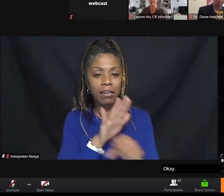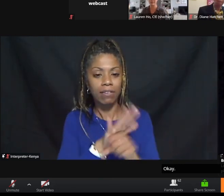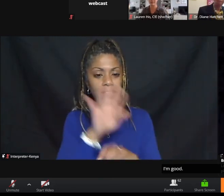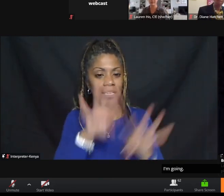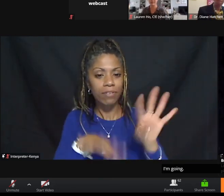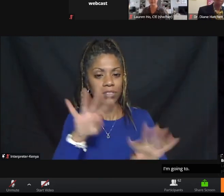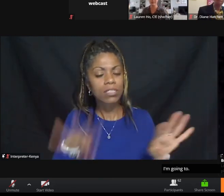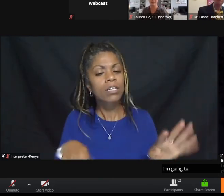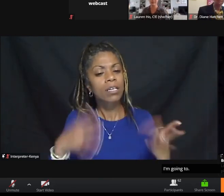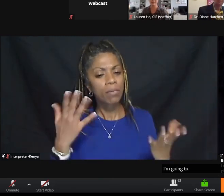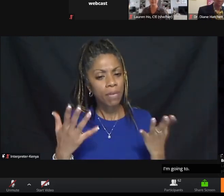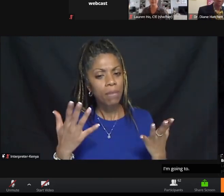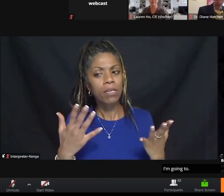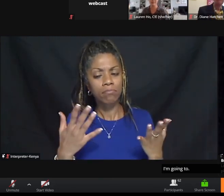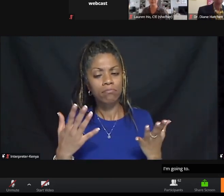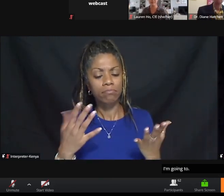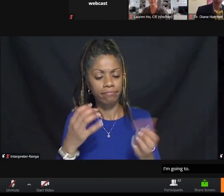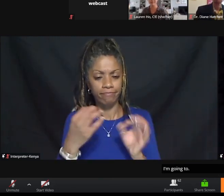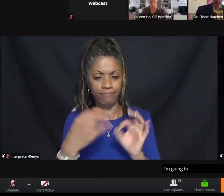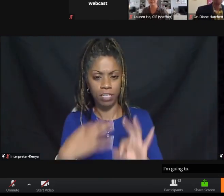I'm going to